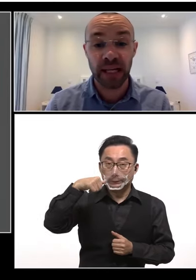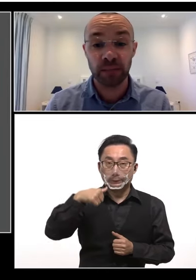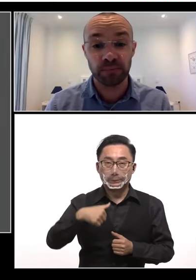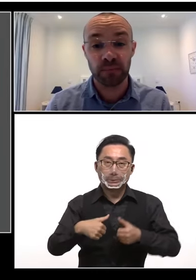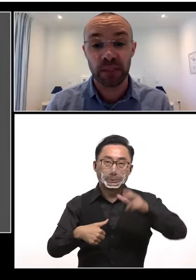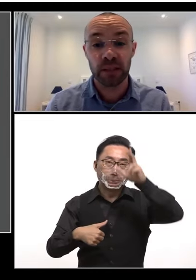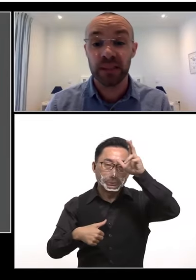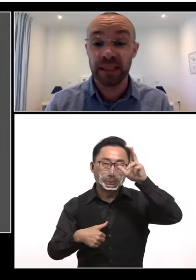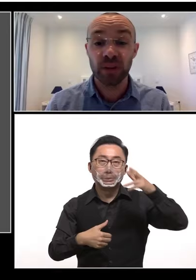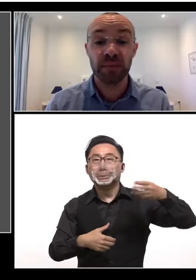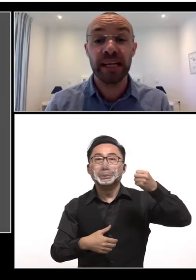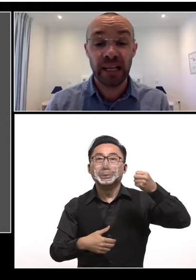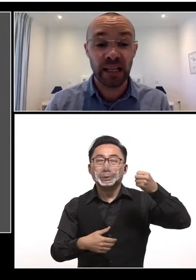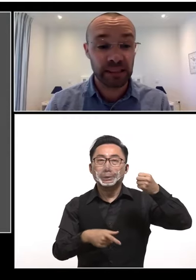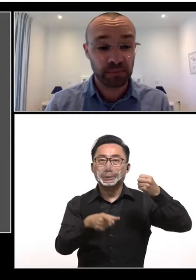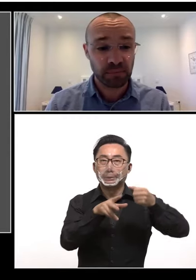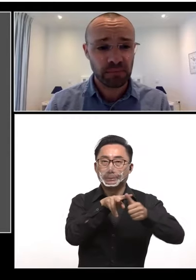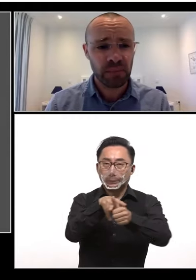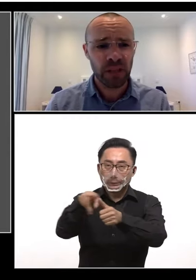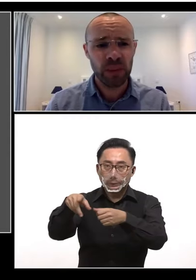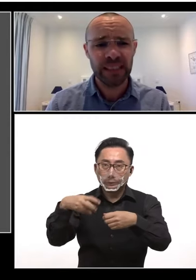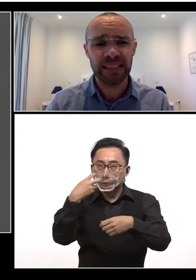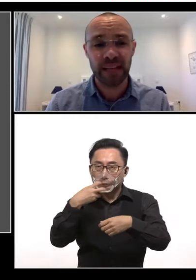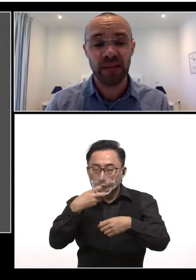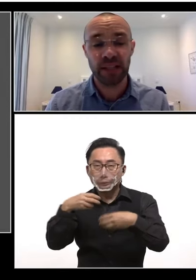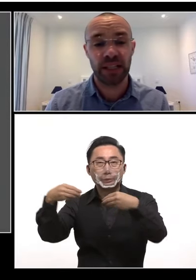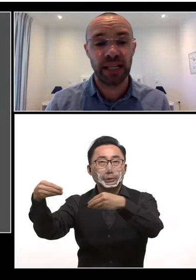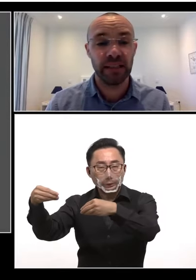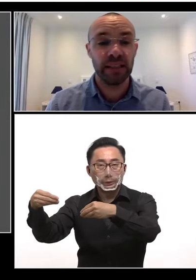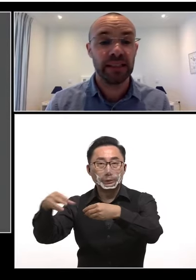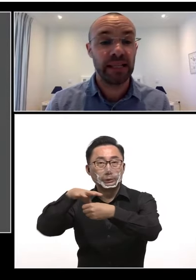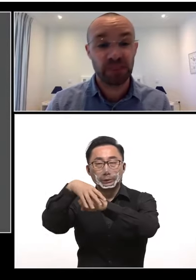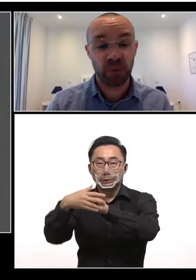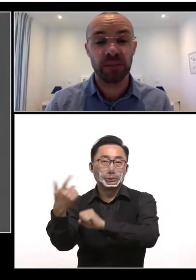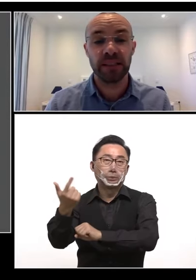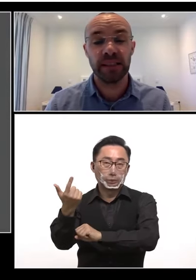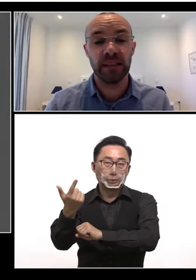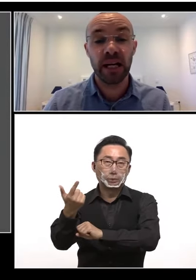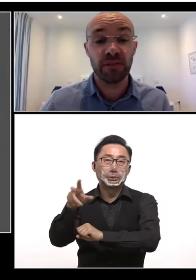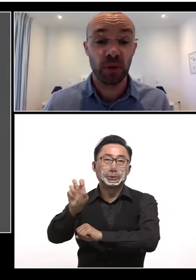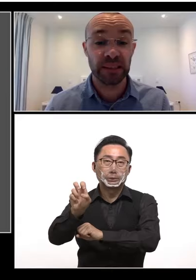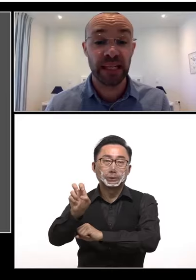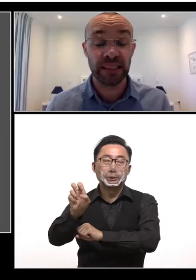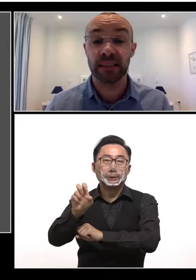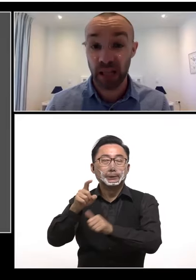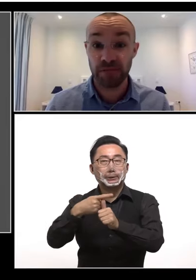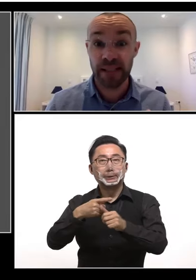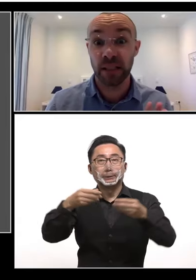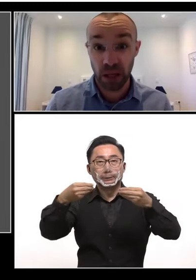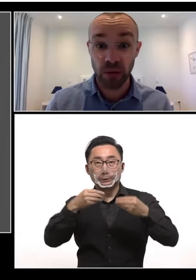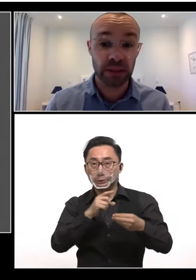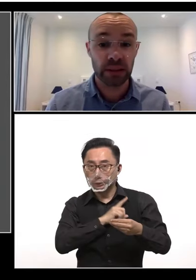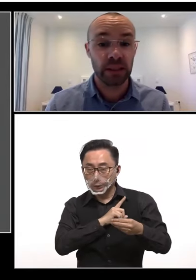scale. In order to be allies, we need to self-educate, take responsibility, learn from our mistakes, and I've